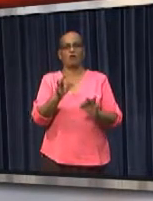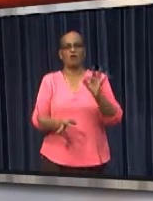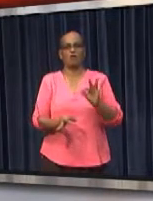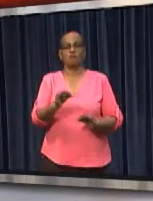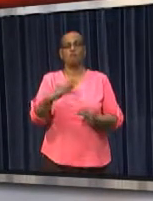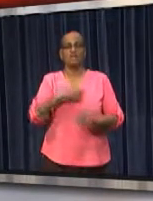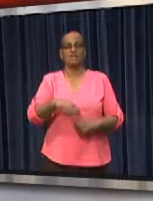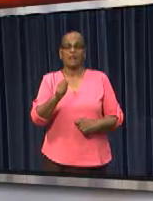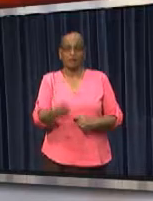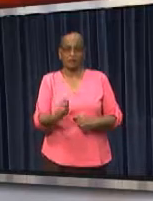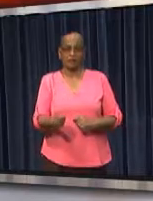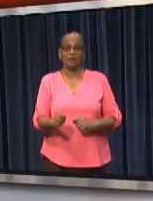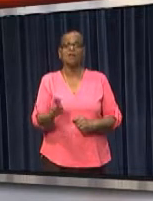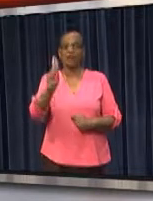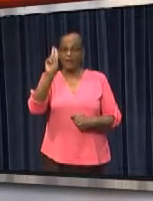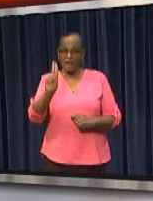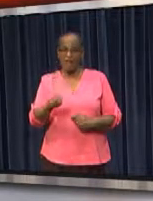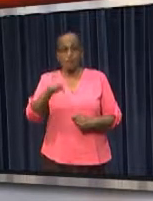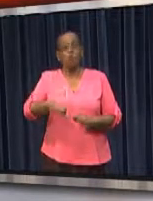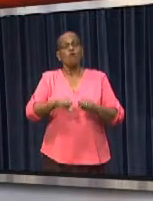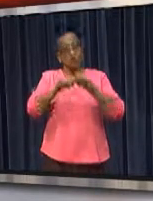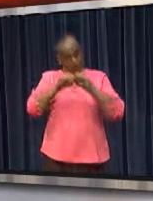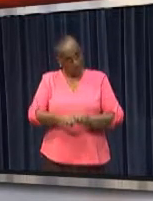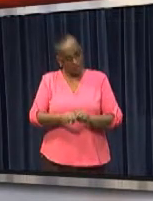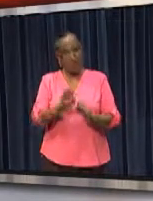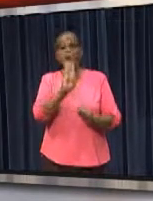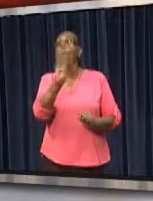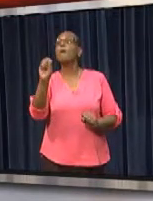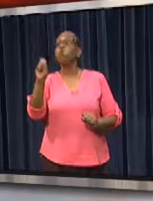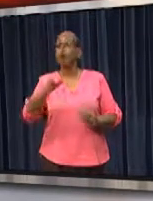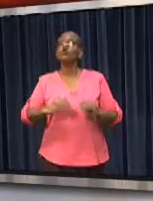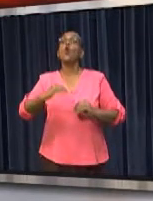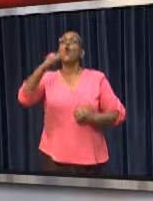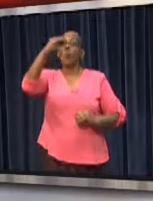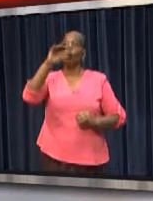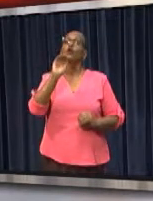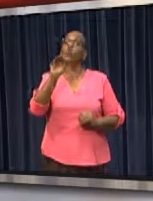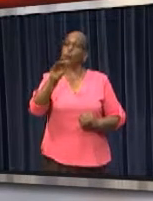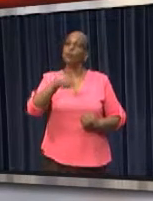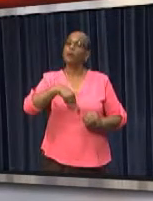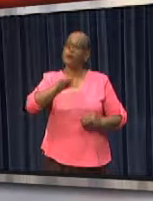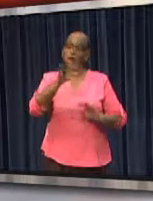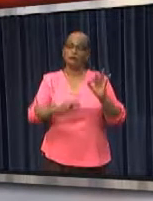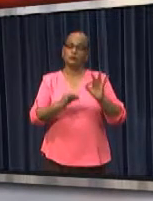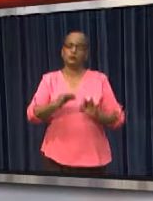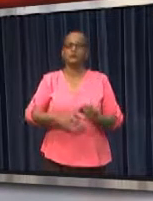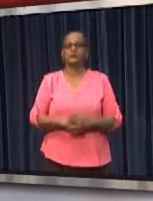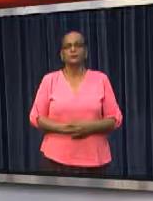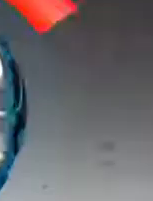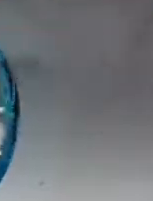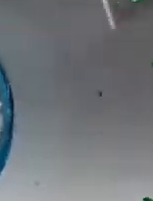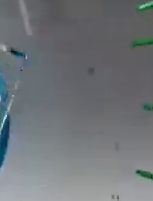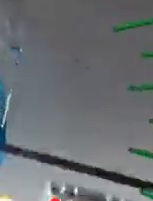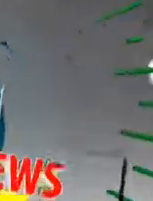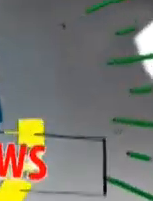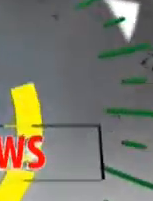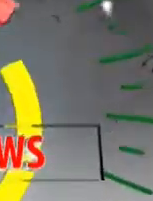the verdict. According to Hellings, the union will undoubtedly appeal the verdict.